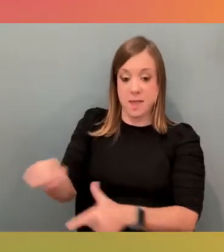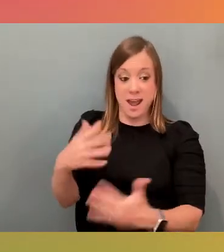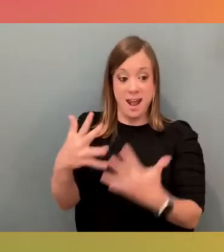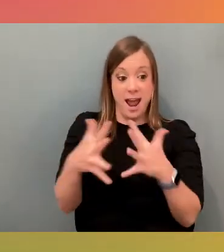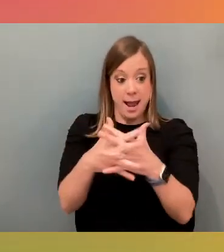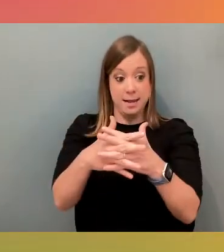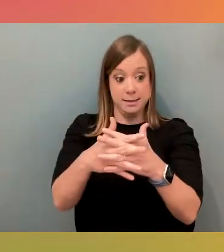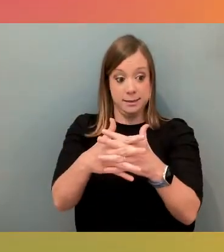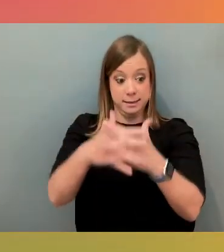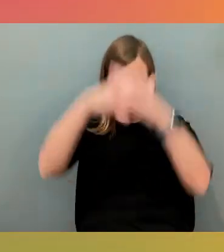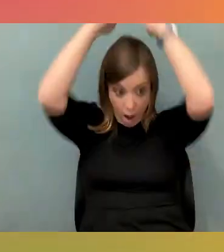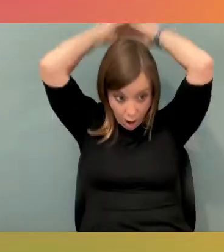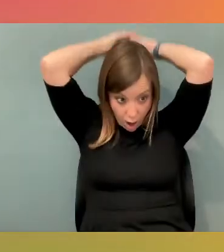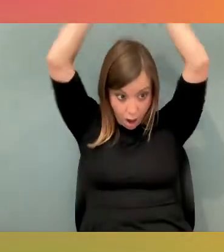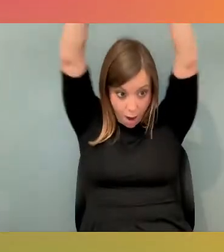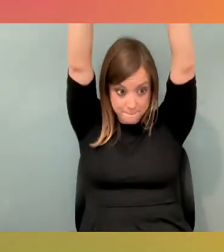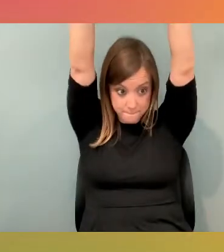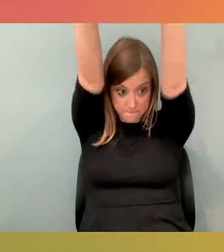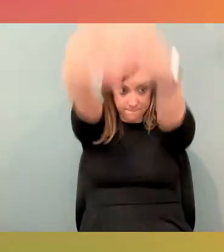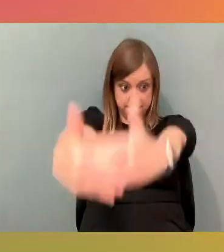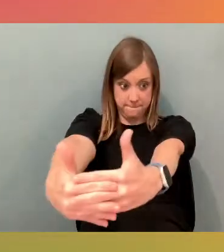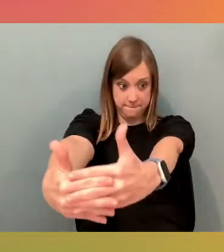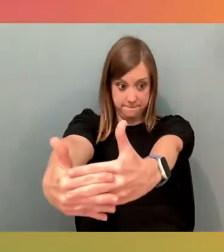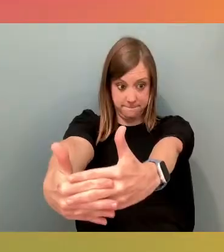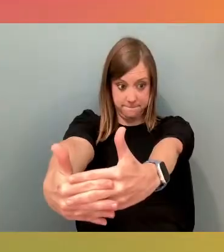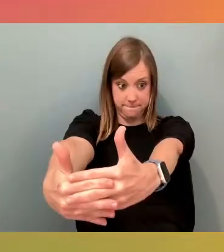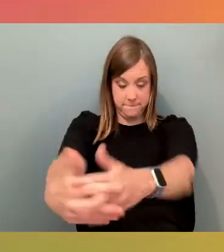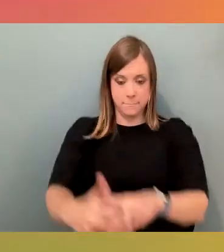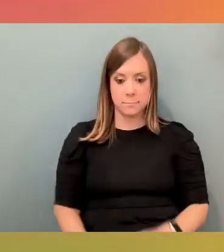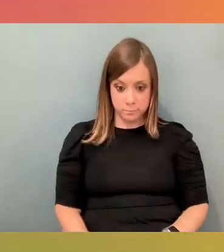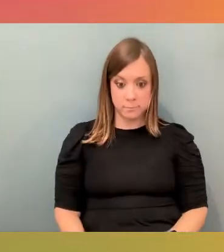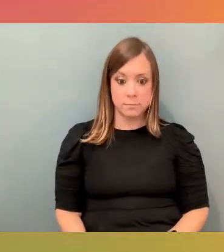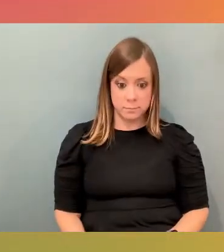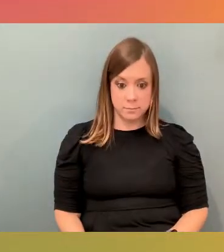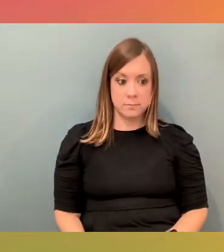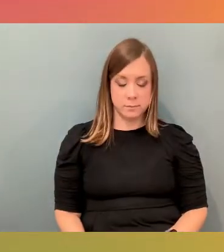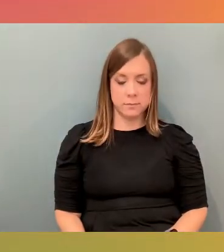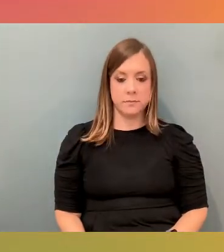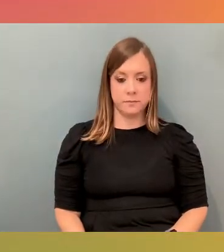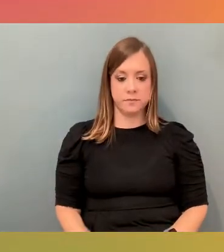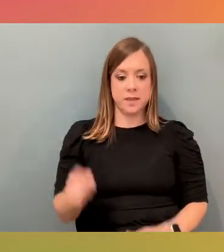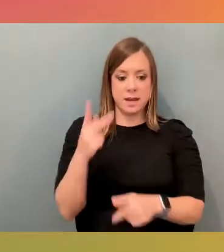overhead. Beautiful. Keep pressing down through that outer edge of your left foot.